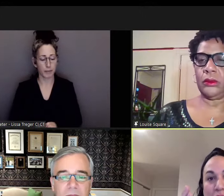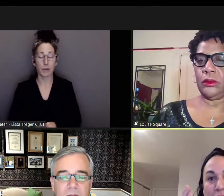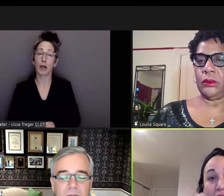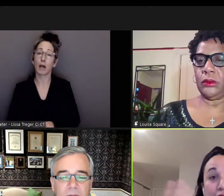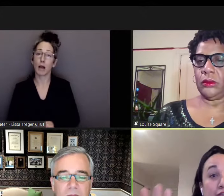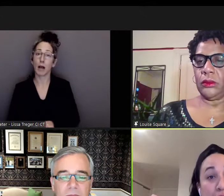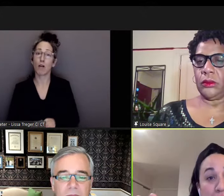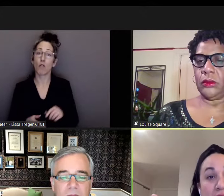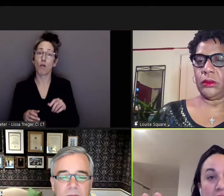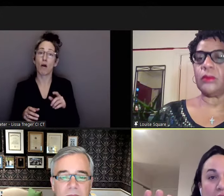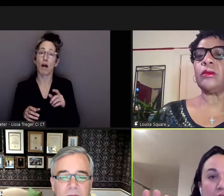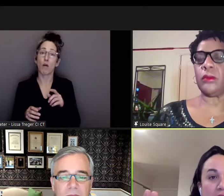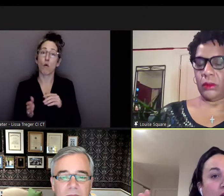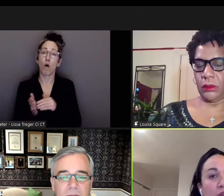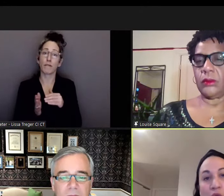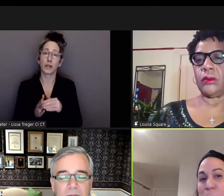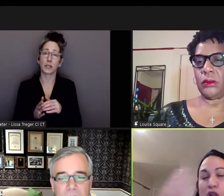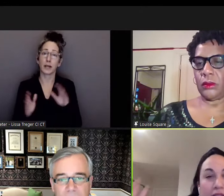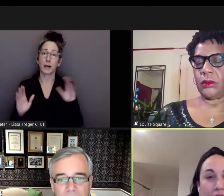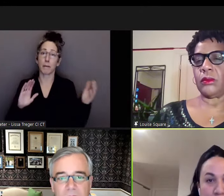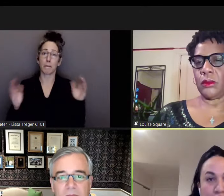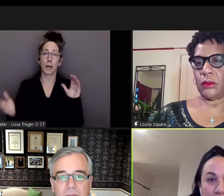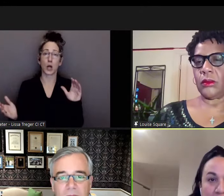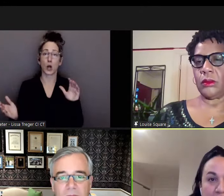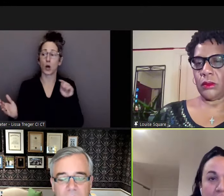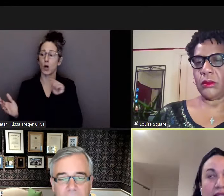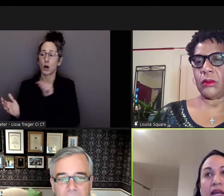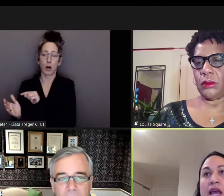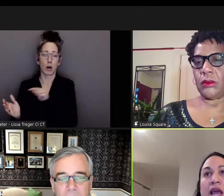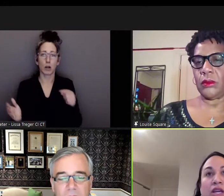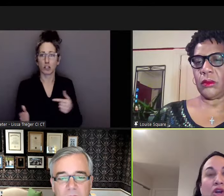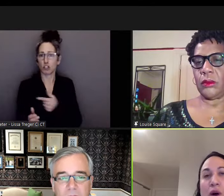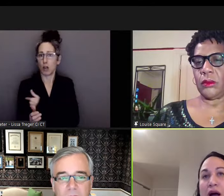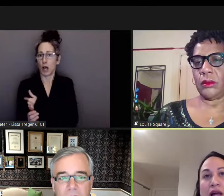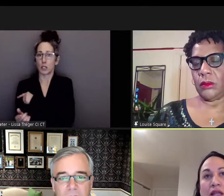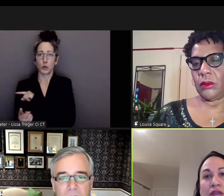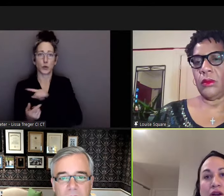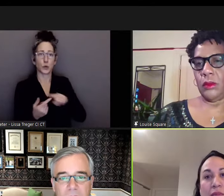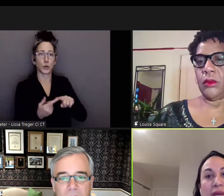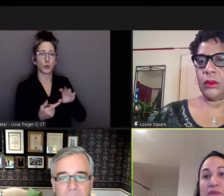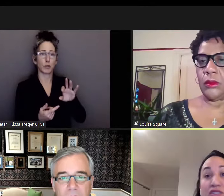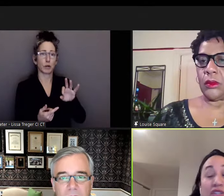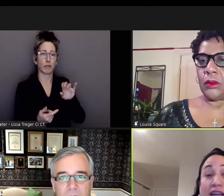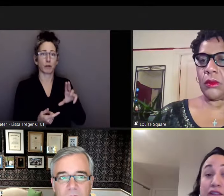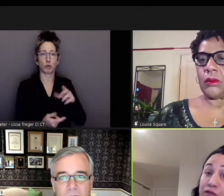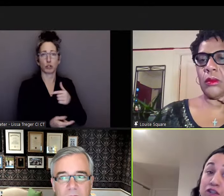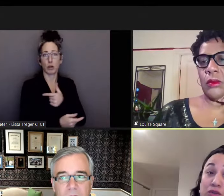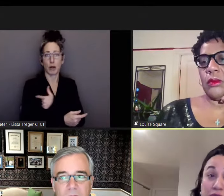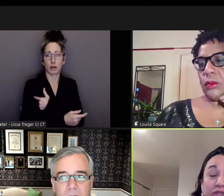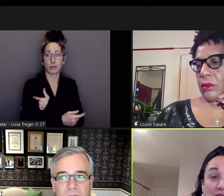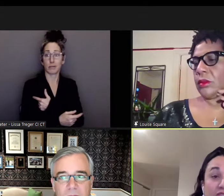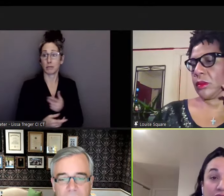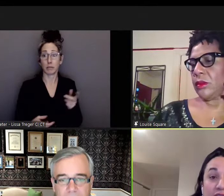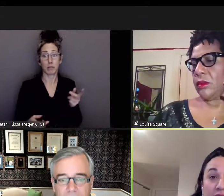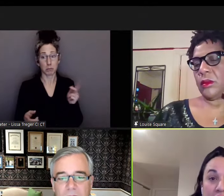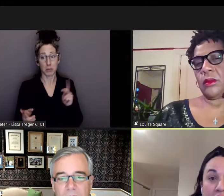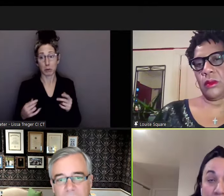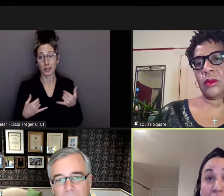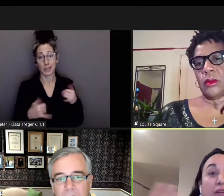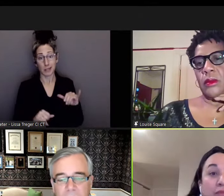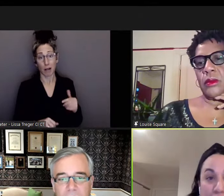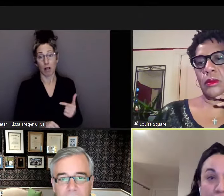to, is a little bit like the flu, right? We all get the flu shot, and, people still get the flu. They'll